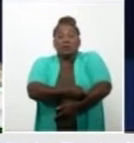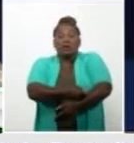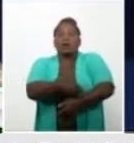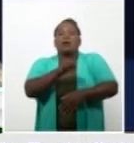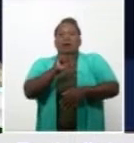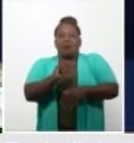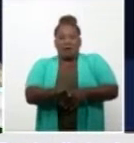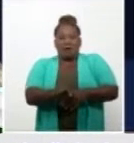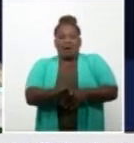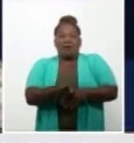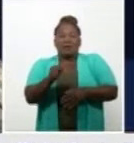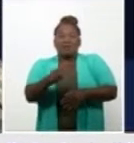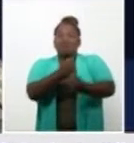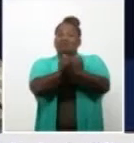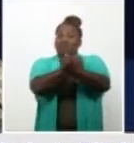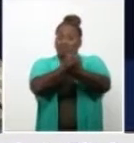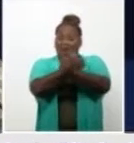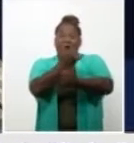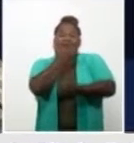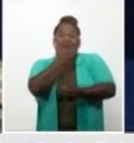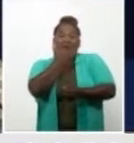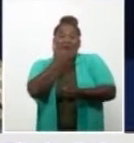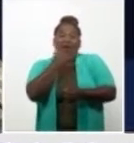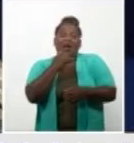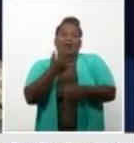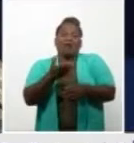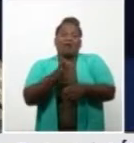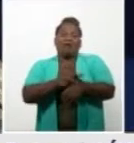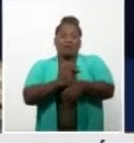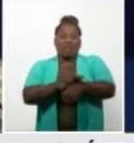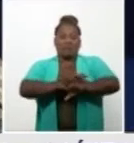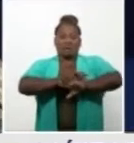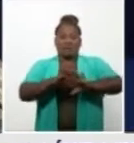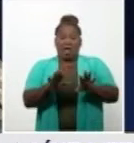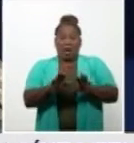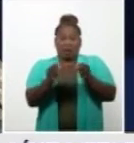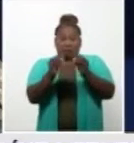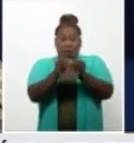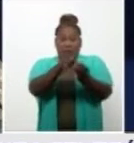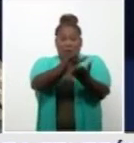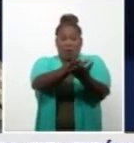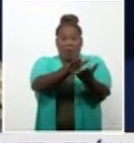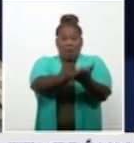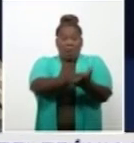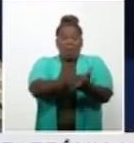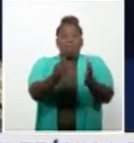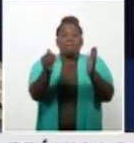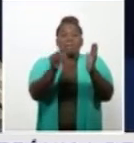disease. And there are already